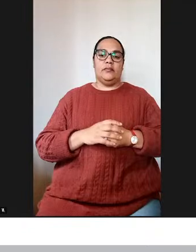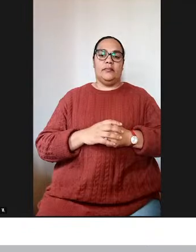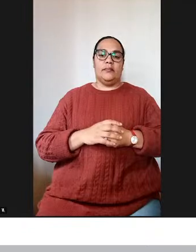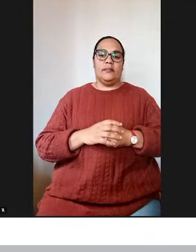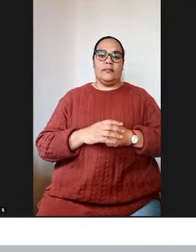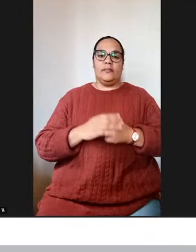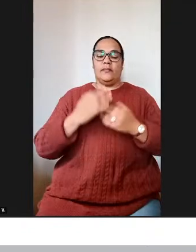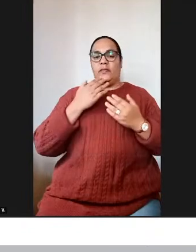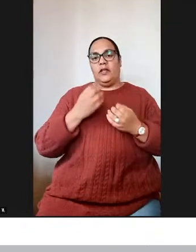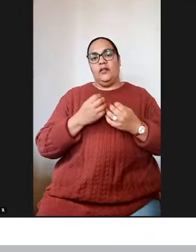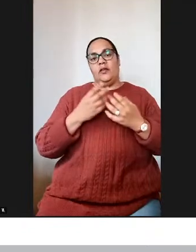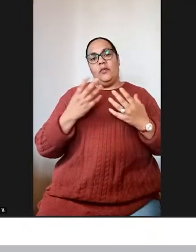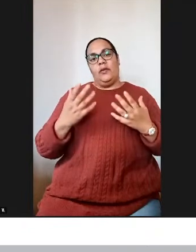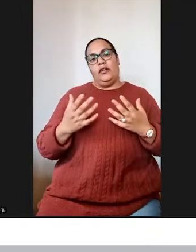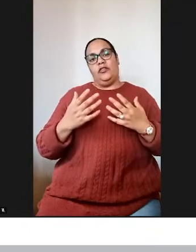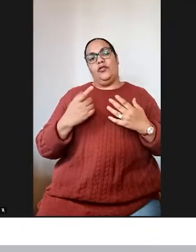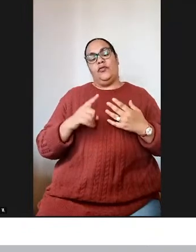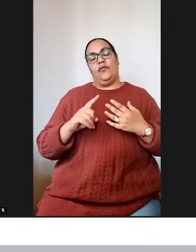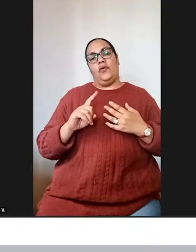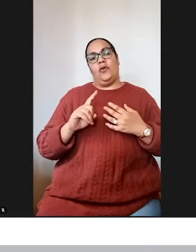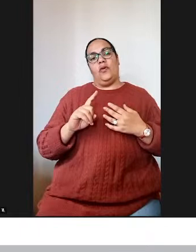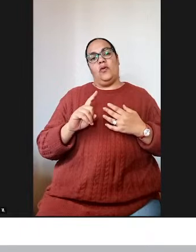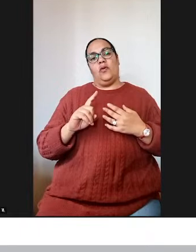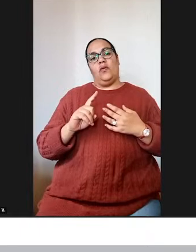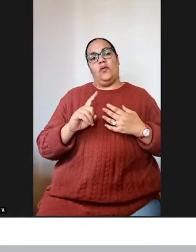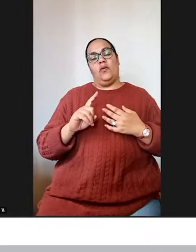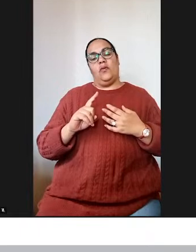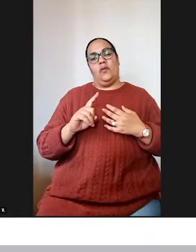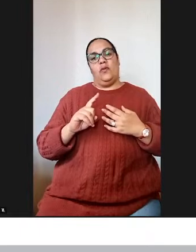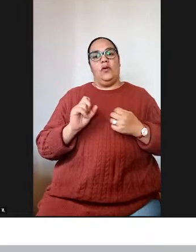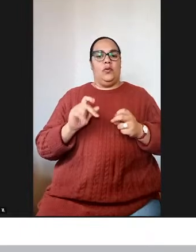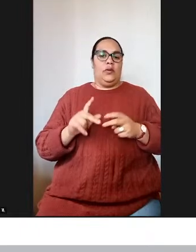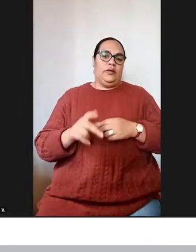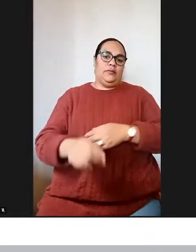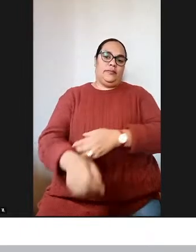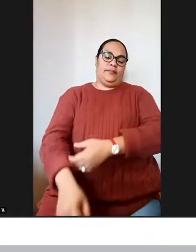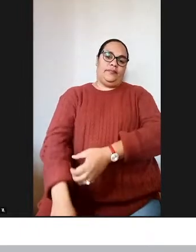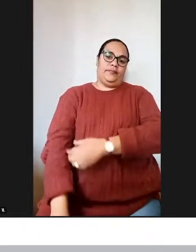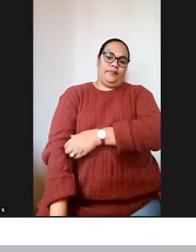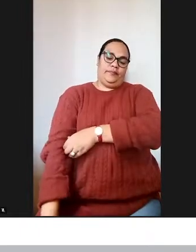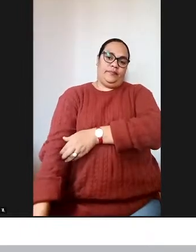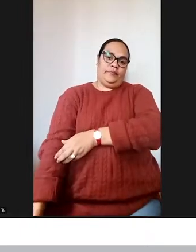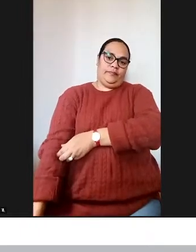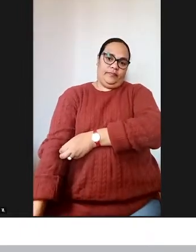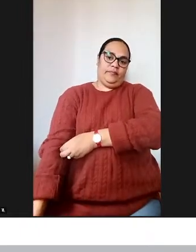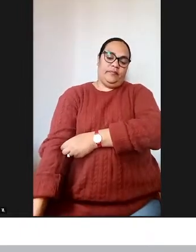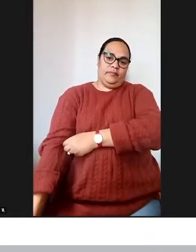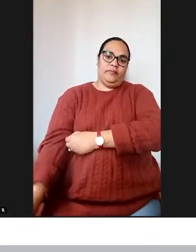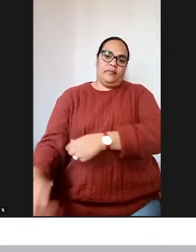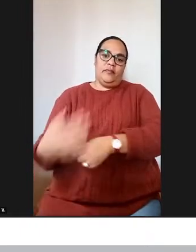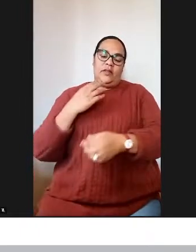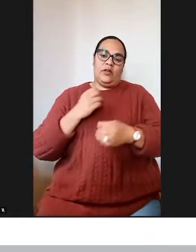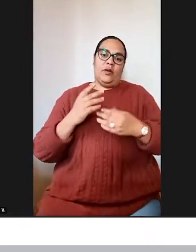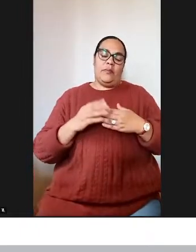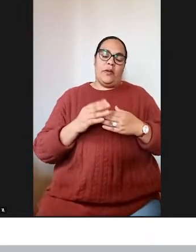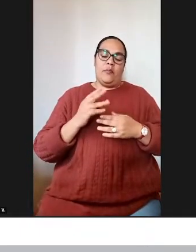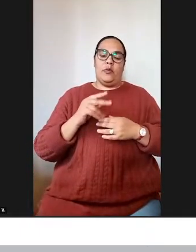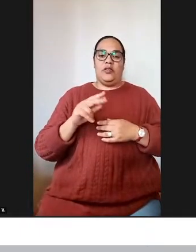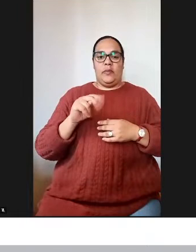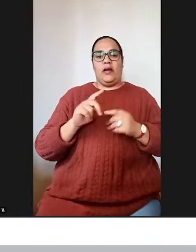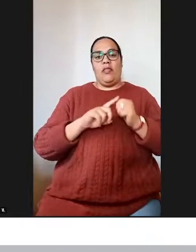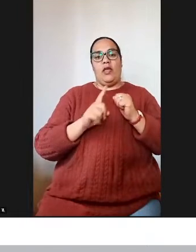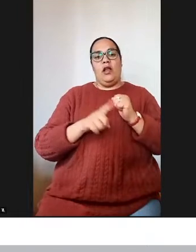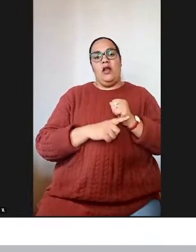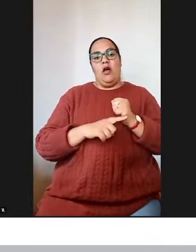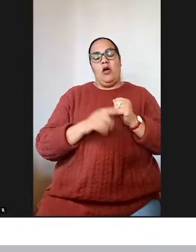Thank you very much for. Okay. Yeah, sure. Thank you very much, Member Bosman. And then the last set